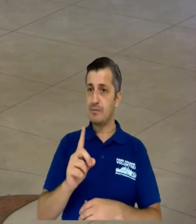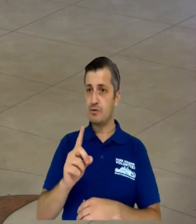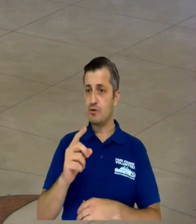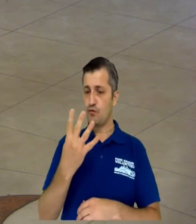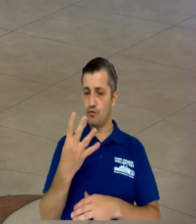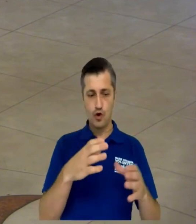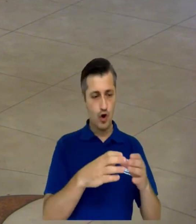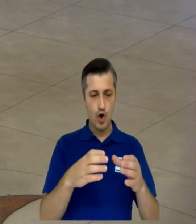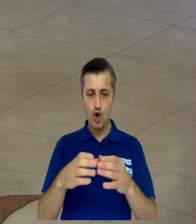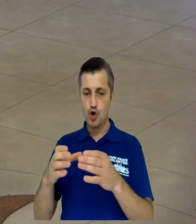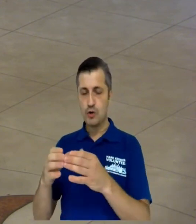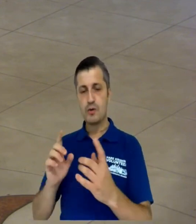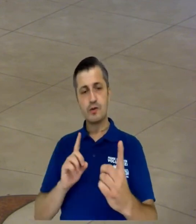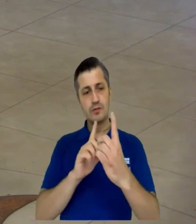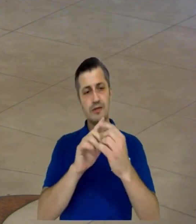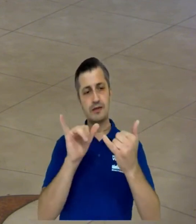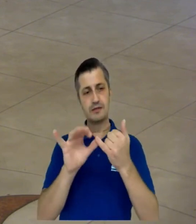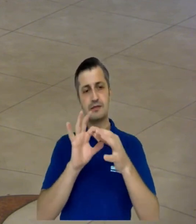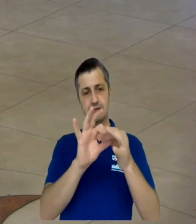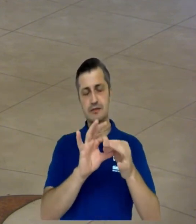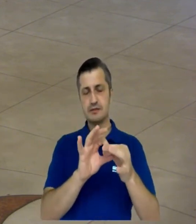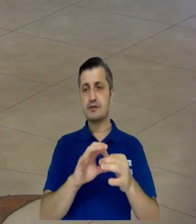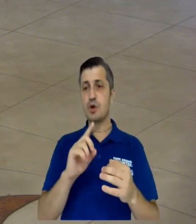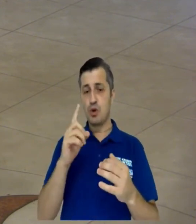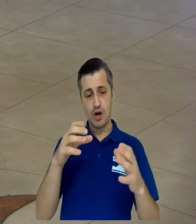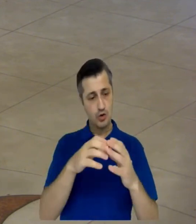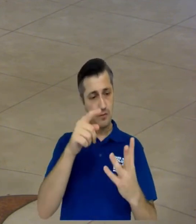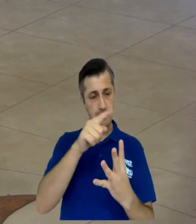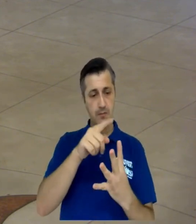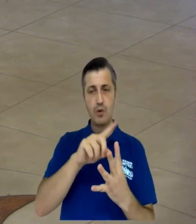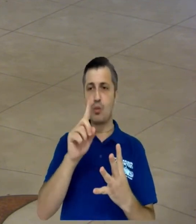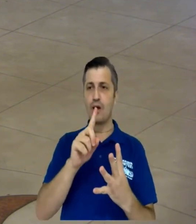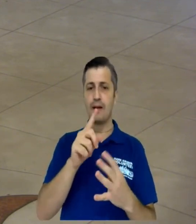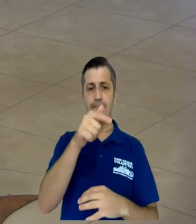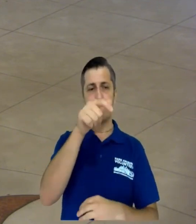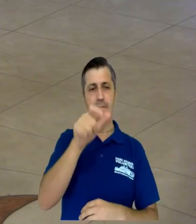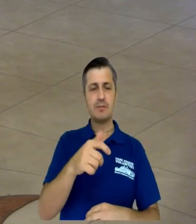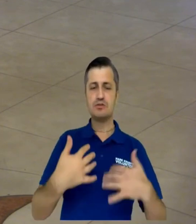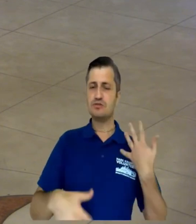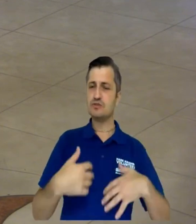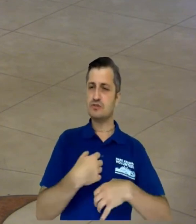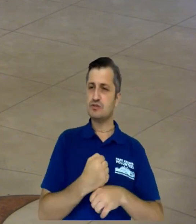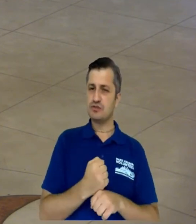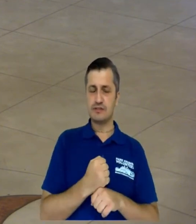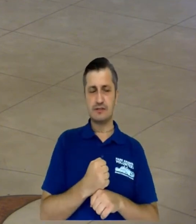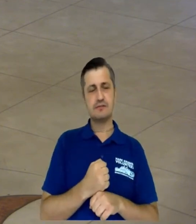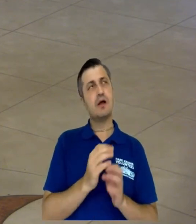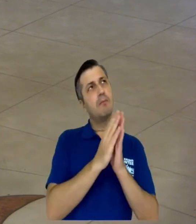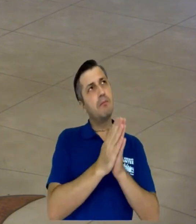distress. We often find that people, when things are going well, they're like, okay, I'm in control and everything's going